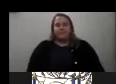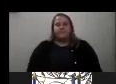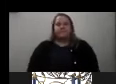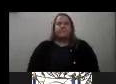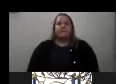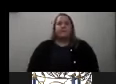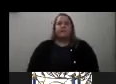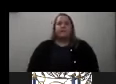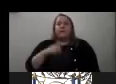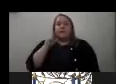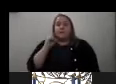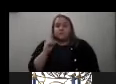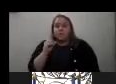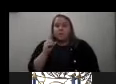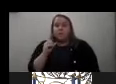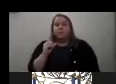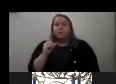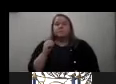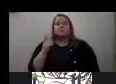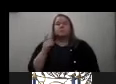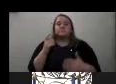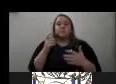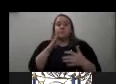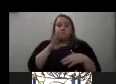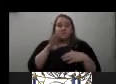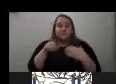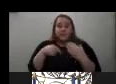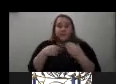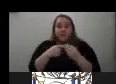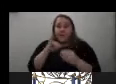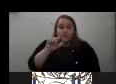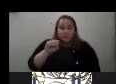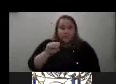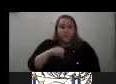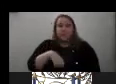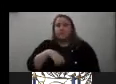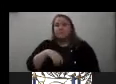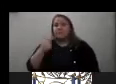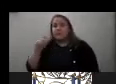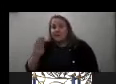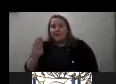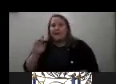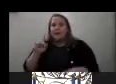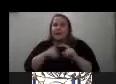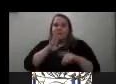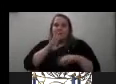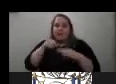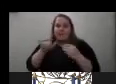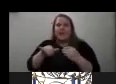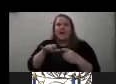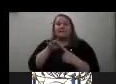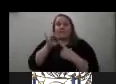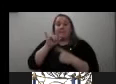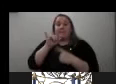So we can't talk about Jules or Balanchine even without talking about costume designer and